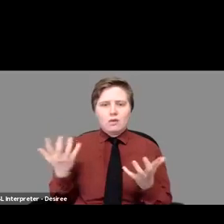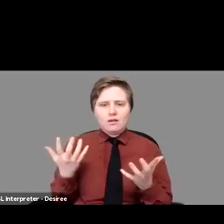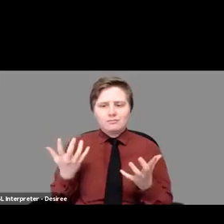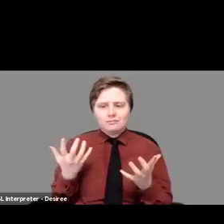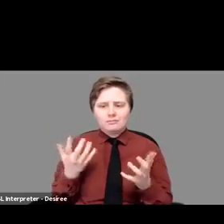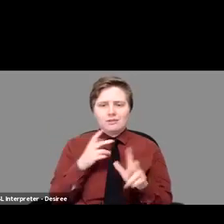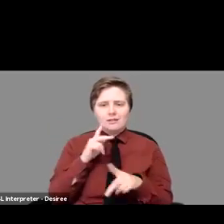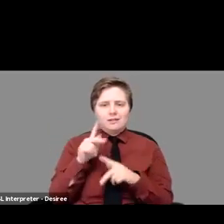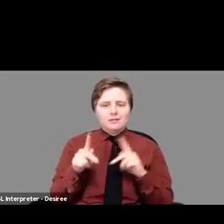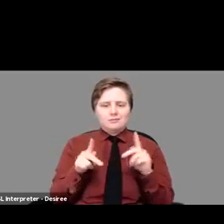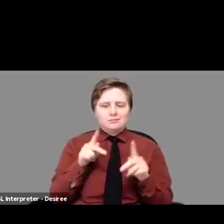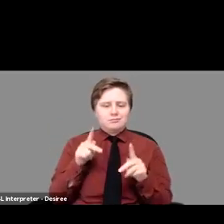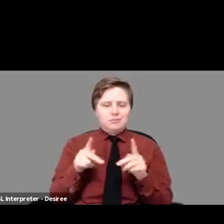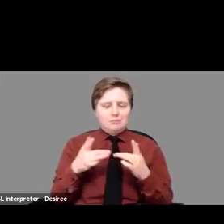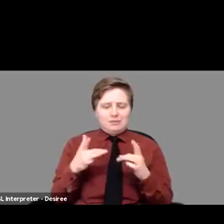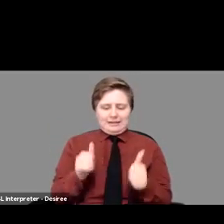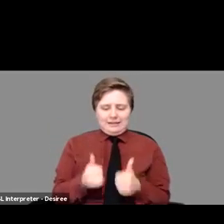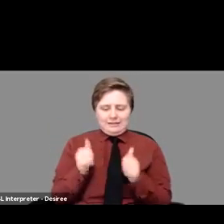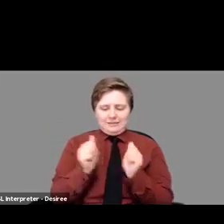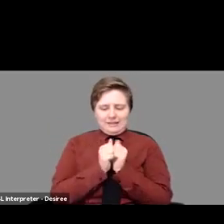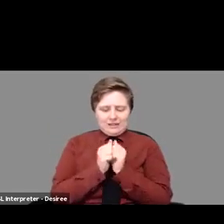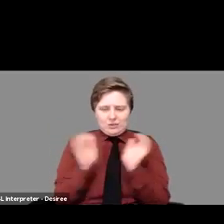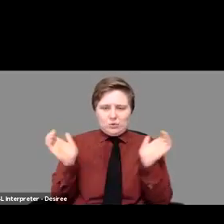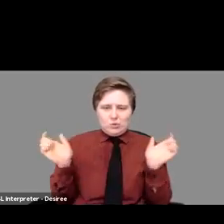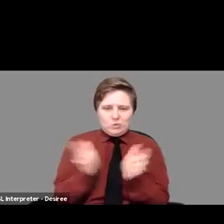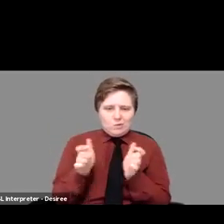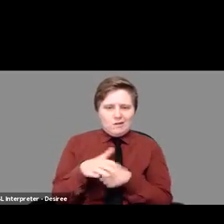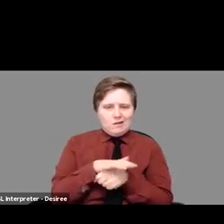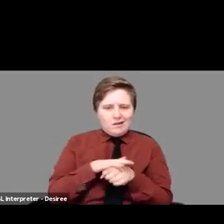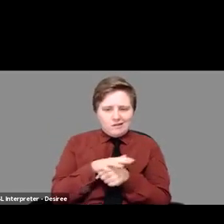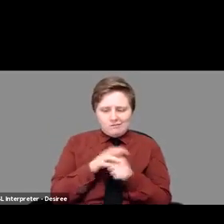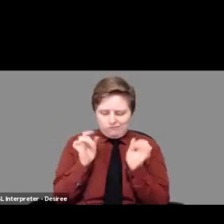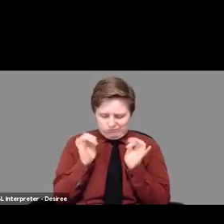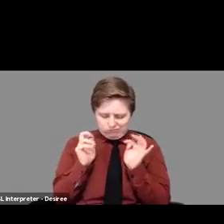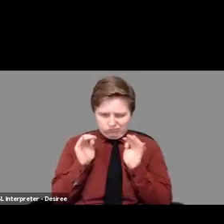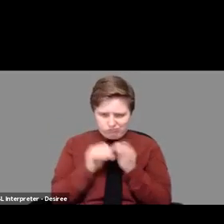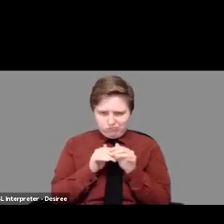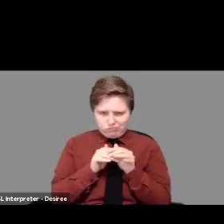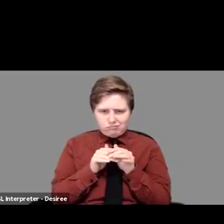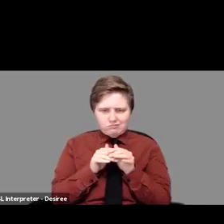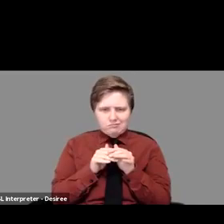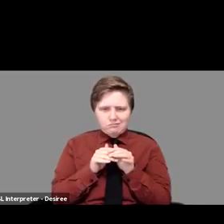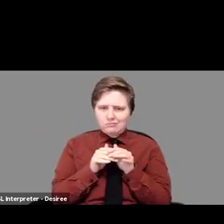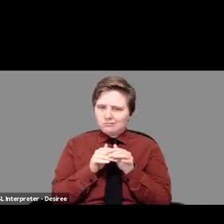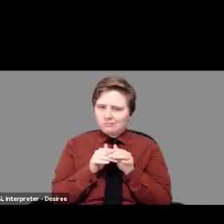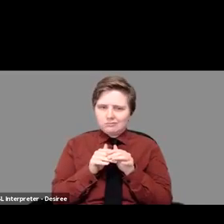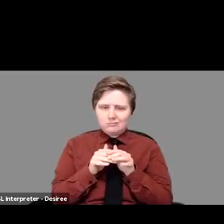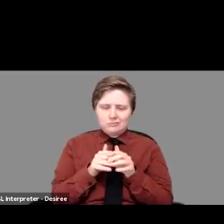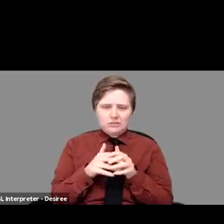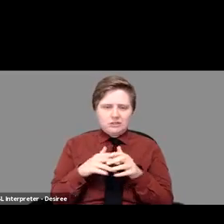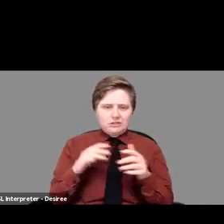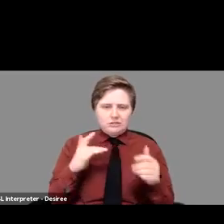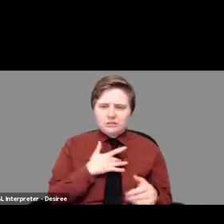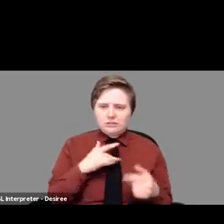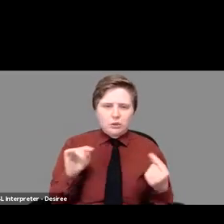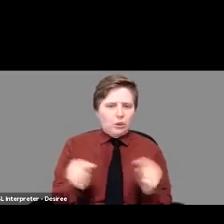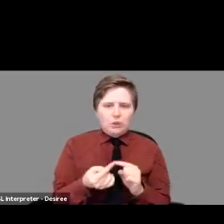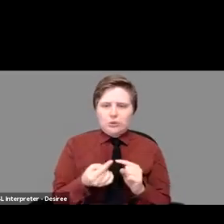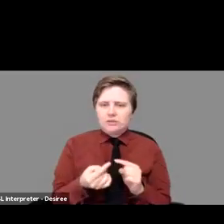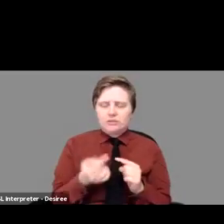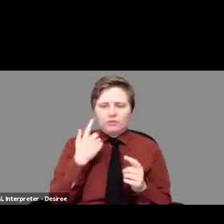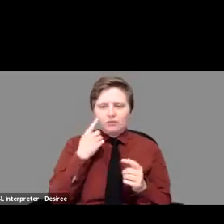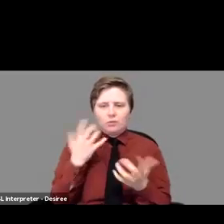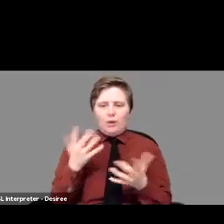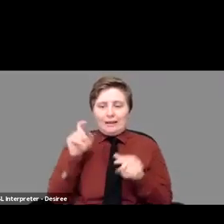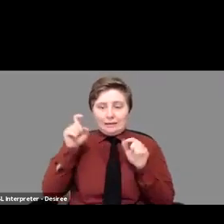people together in a confined space in a way that is very hurtful for what needs